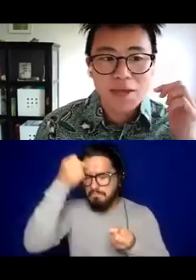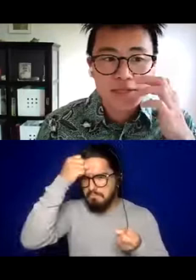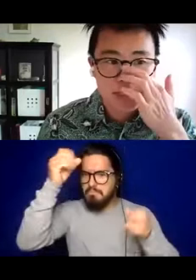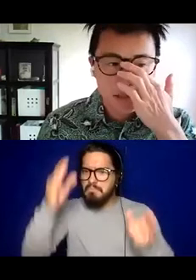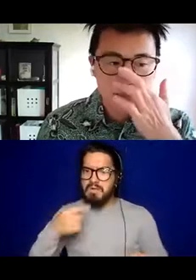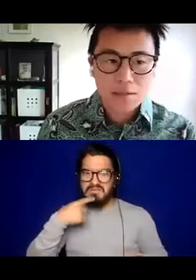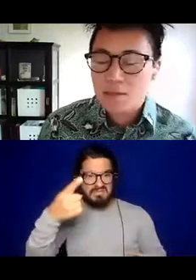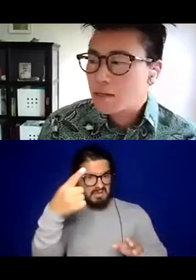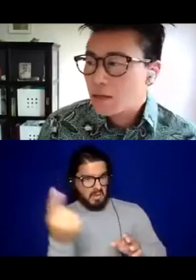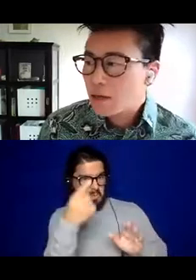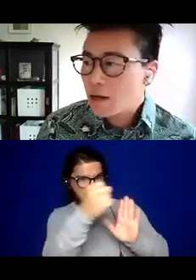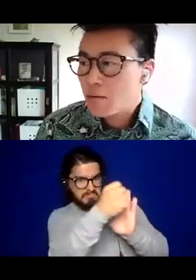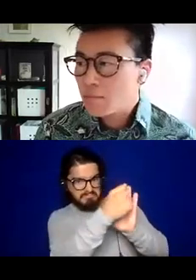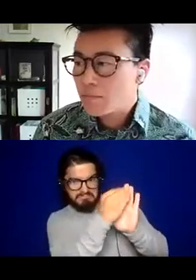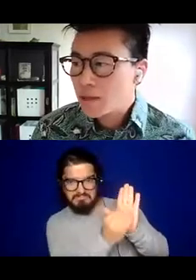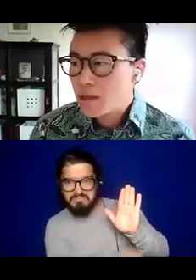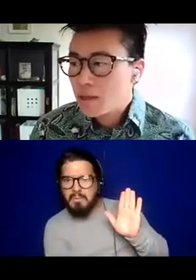and their pages.